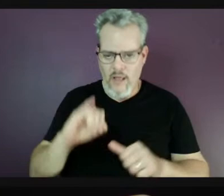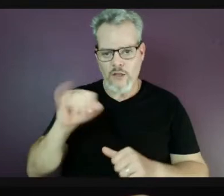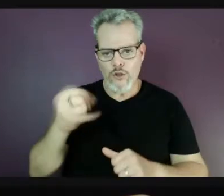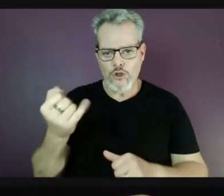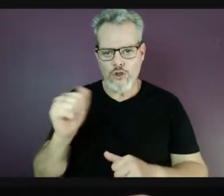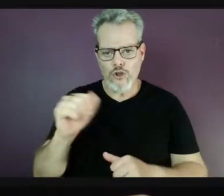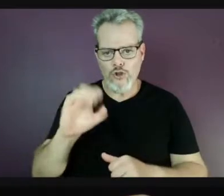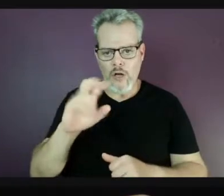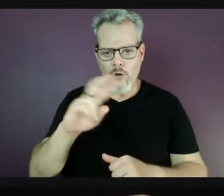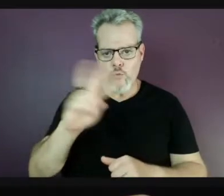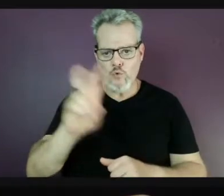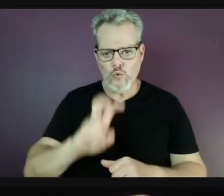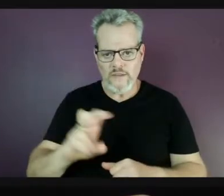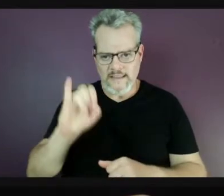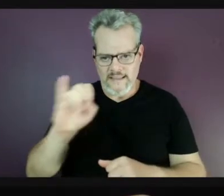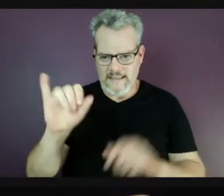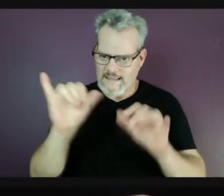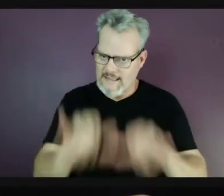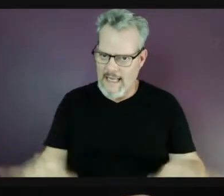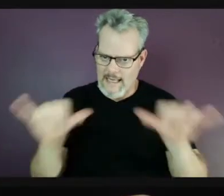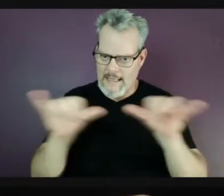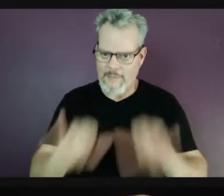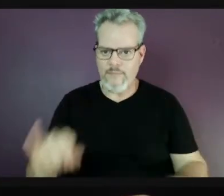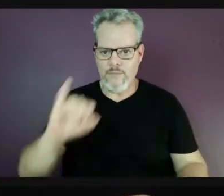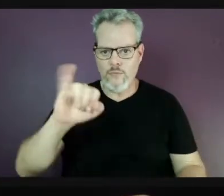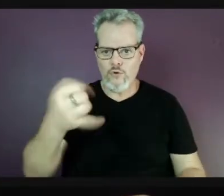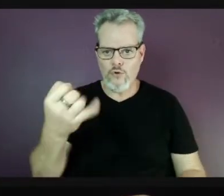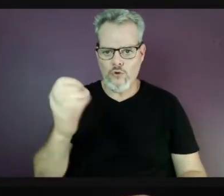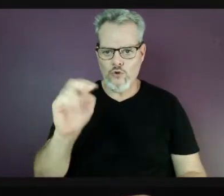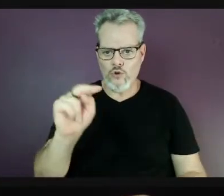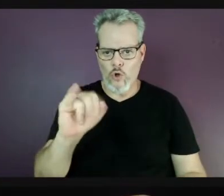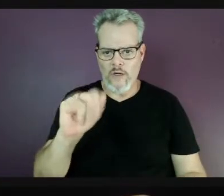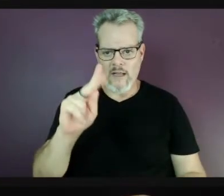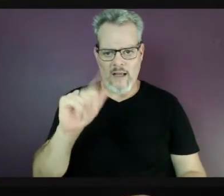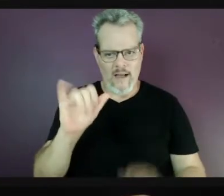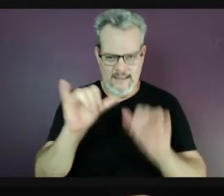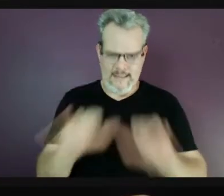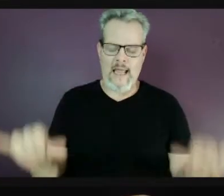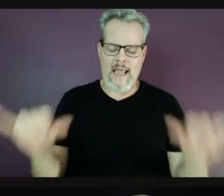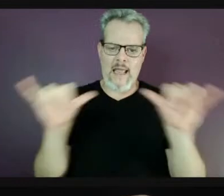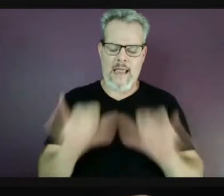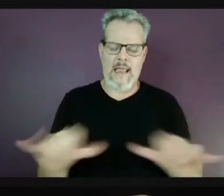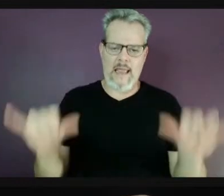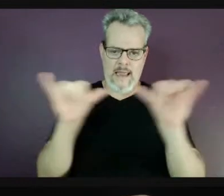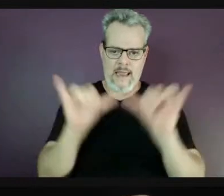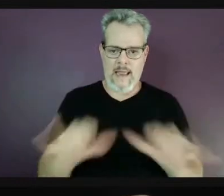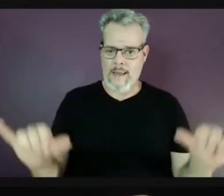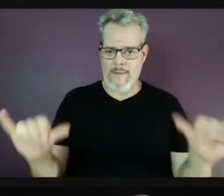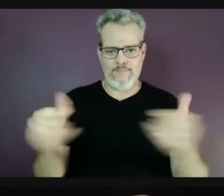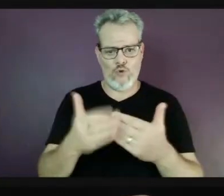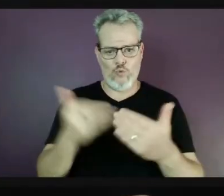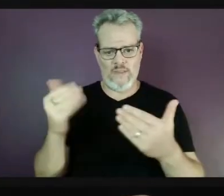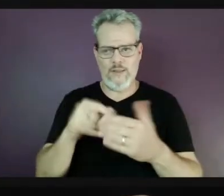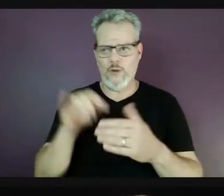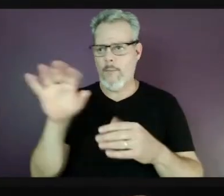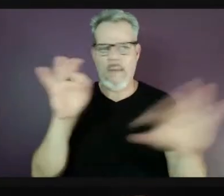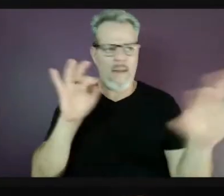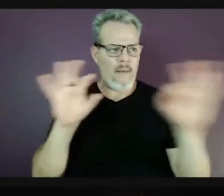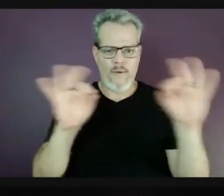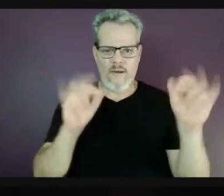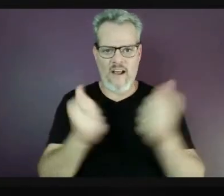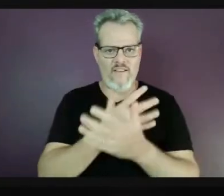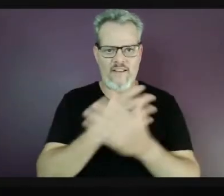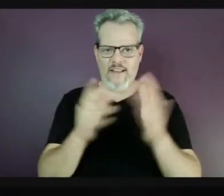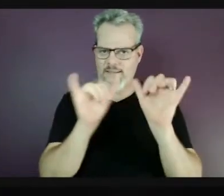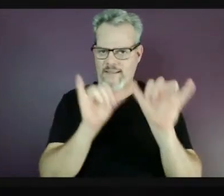near Pu'o'o, same pattern. Jonica, same pattern. right? So it's pretty easy to pick those out as all being that same